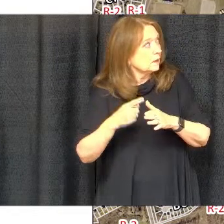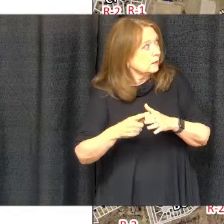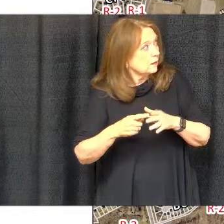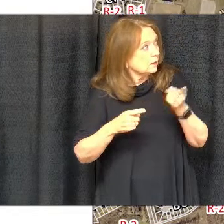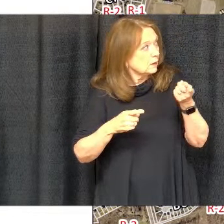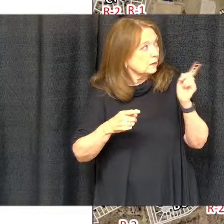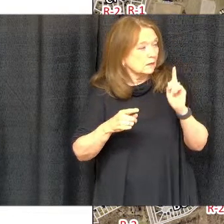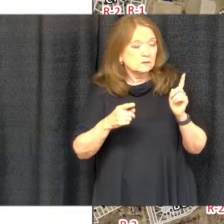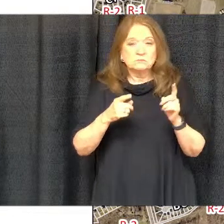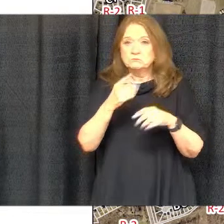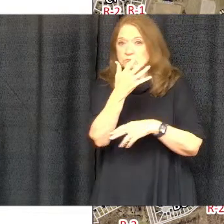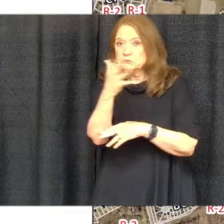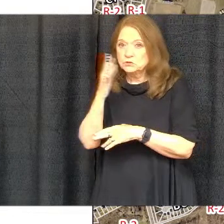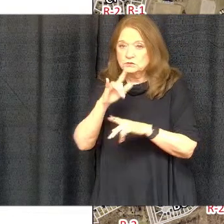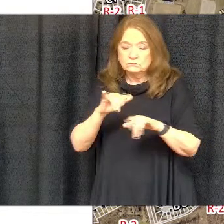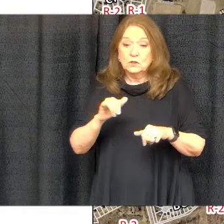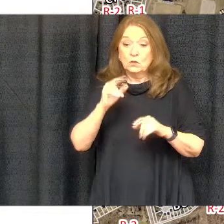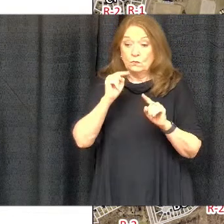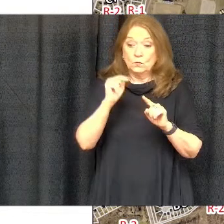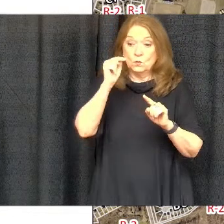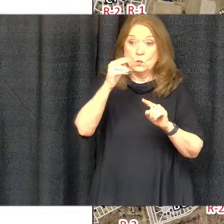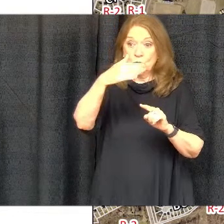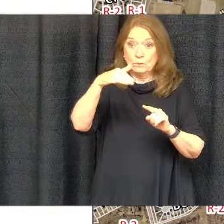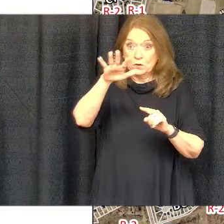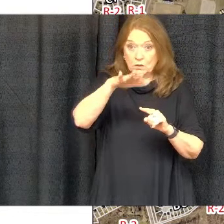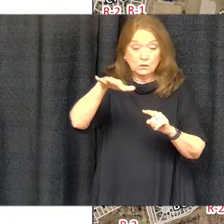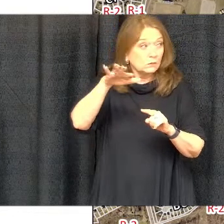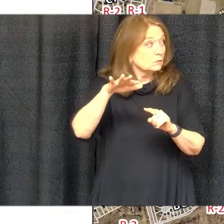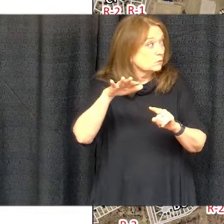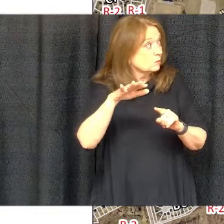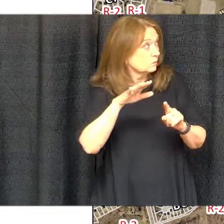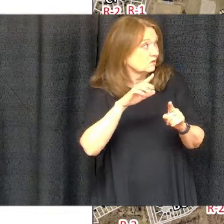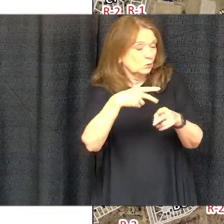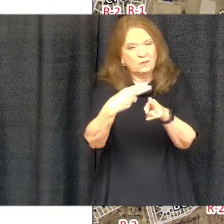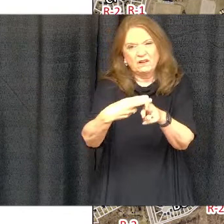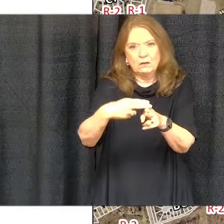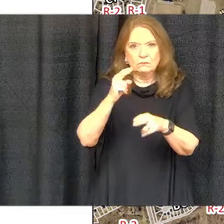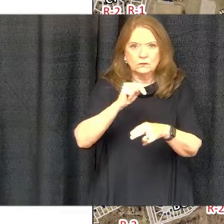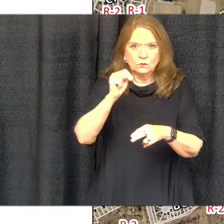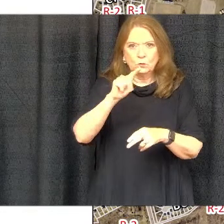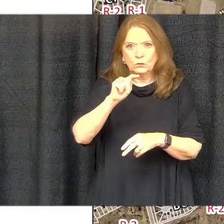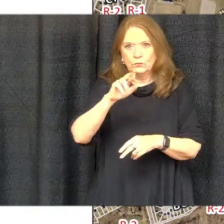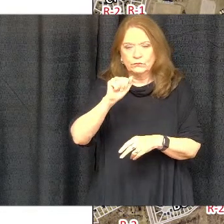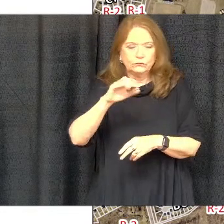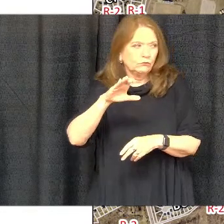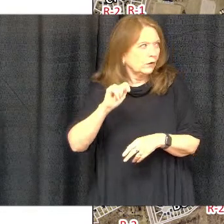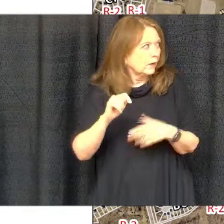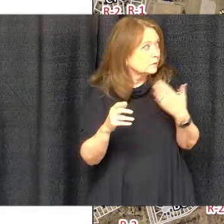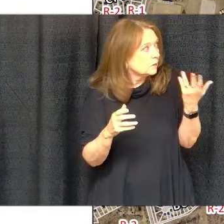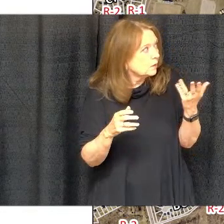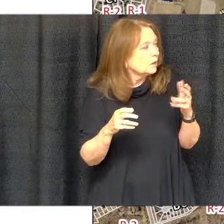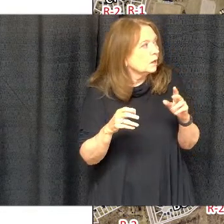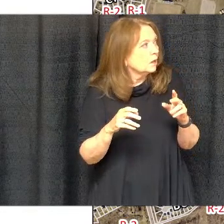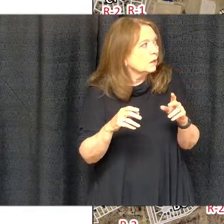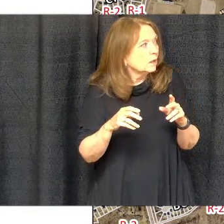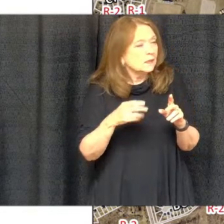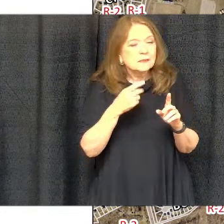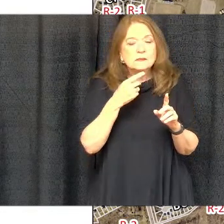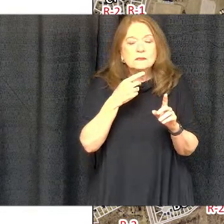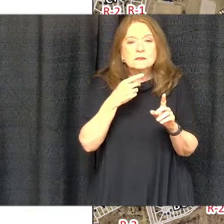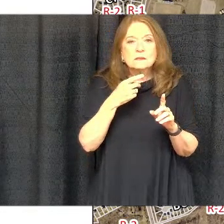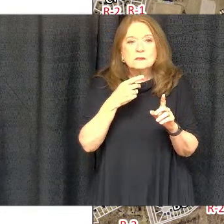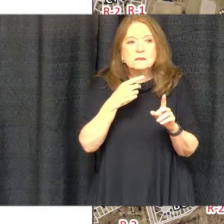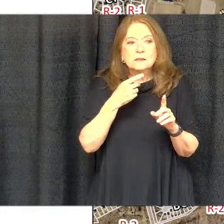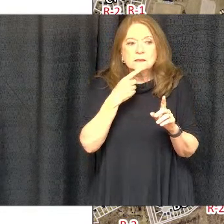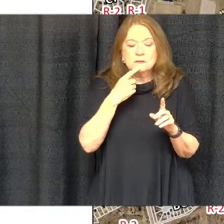wooded. The northern tract, I'll ignore that. They actually pulled the northern tract off the plan last month. The applicant's statement is for the purpose of the